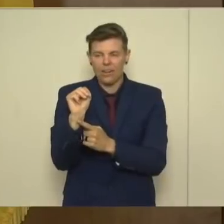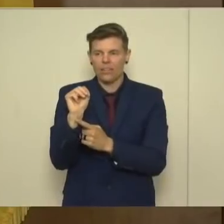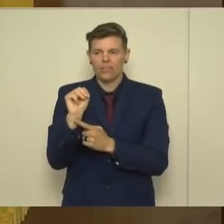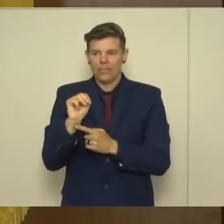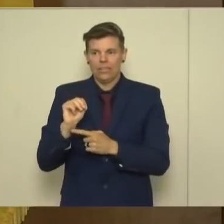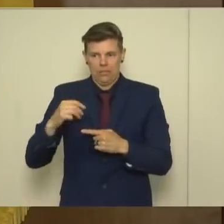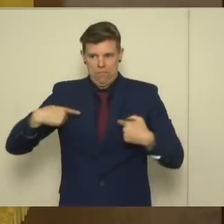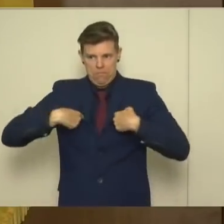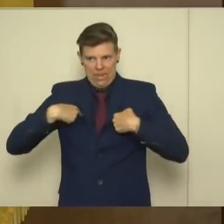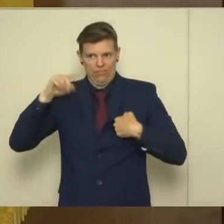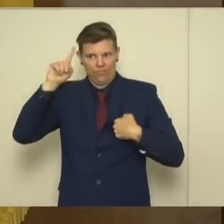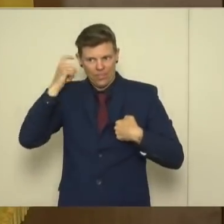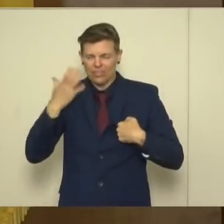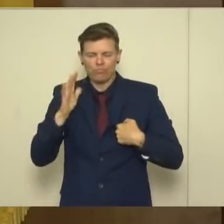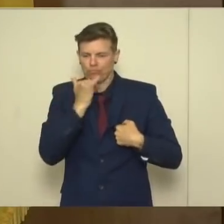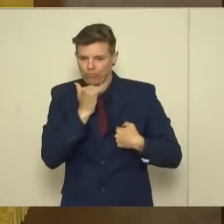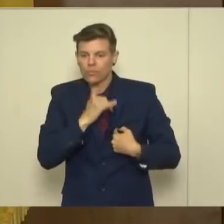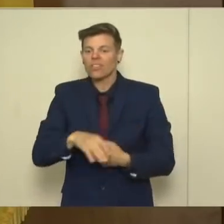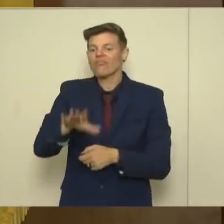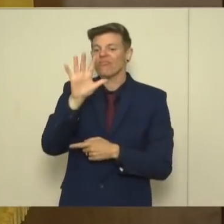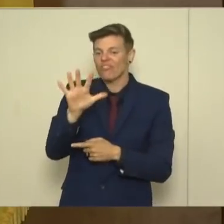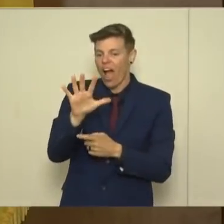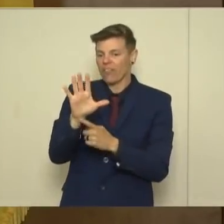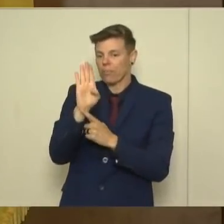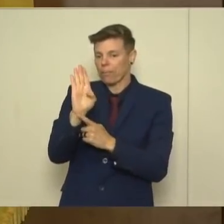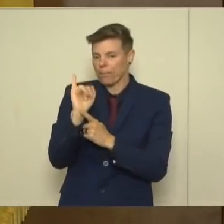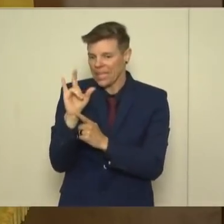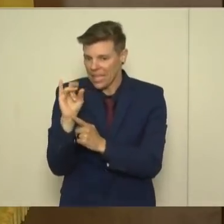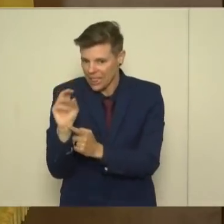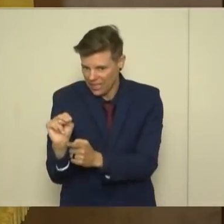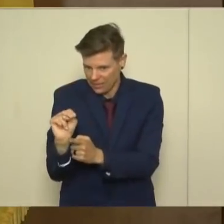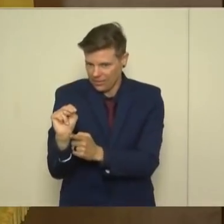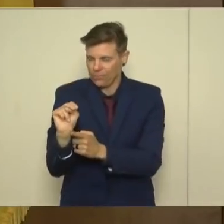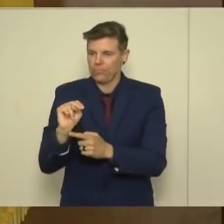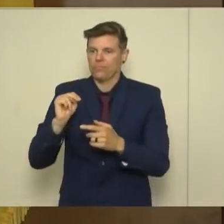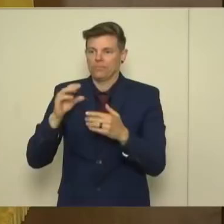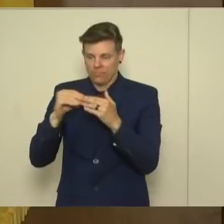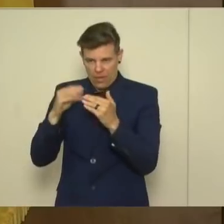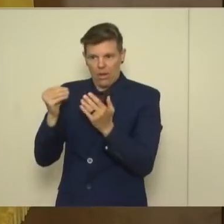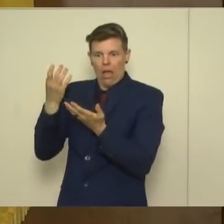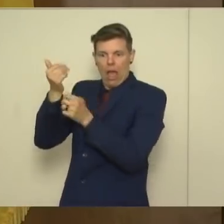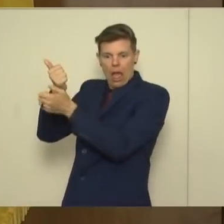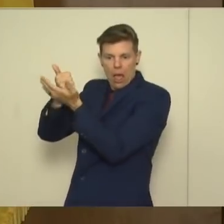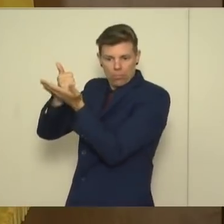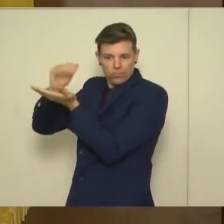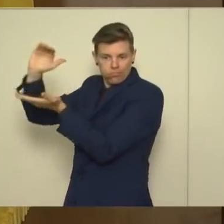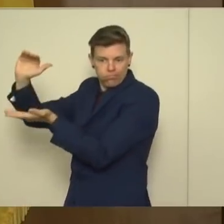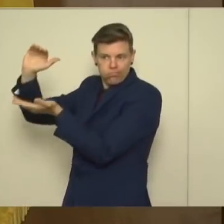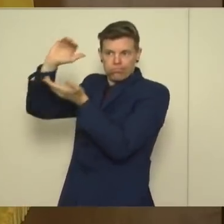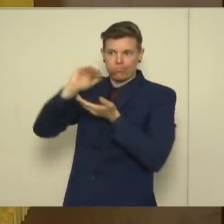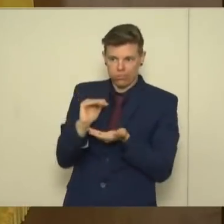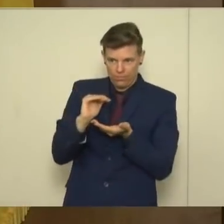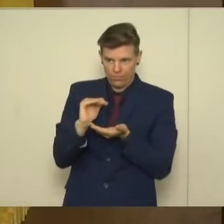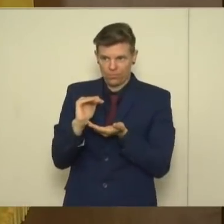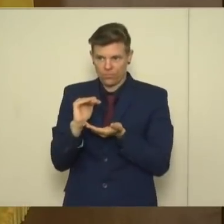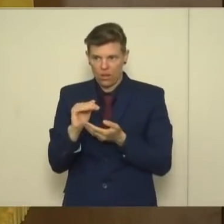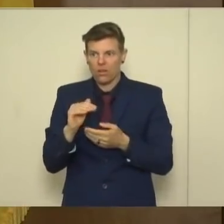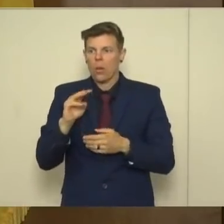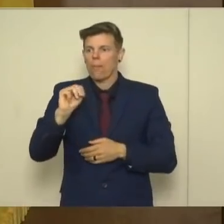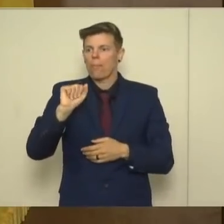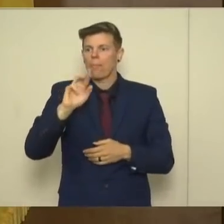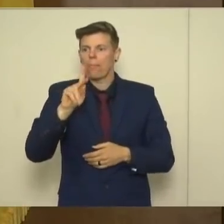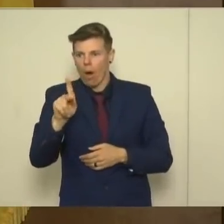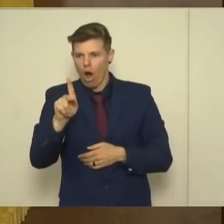in additional aid to the states. You had the chief of staff to President Trump, Mark Meadows, talk about up to